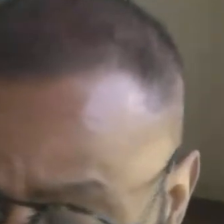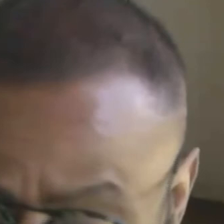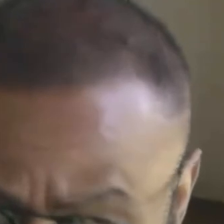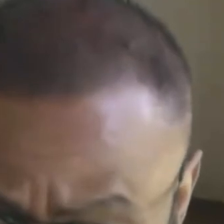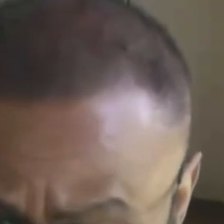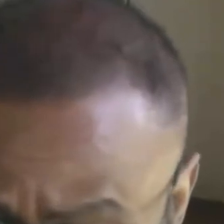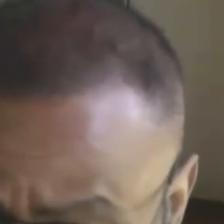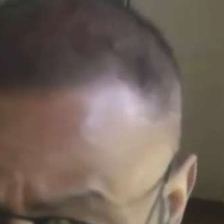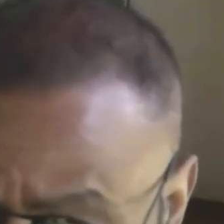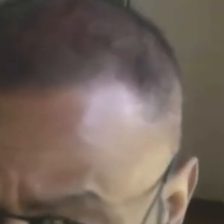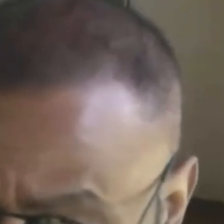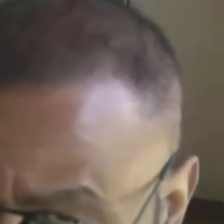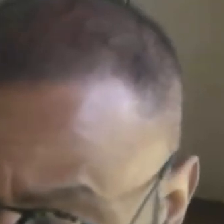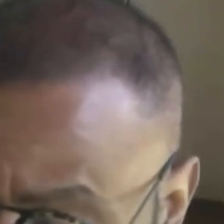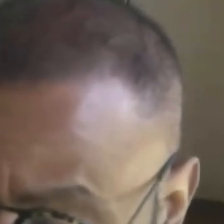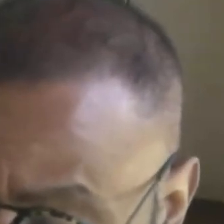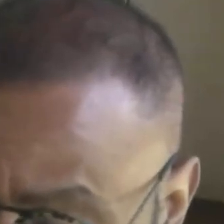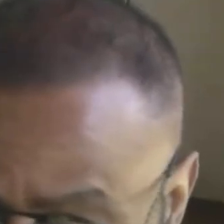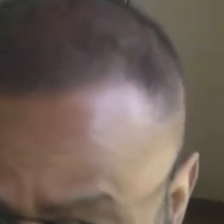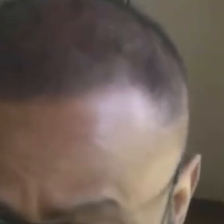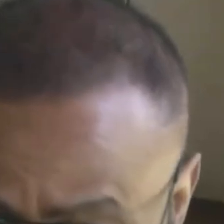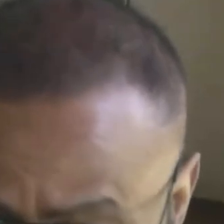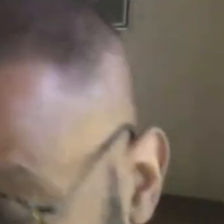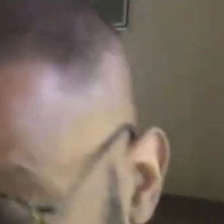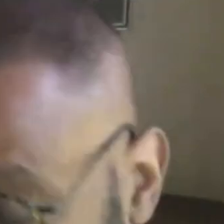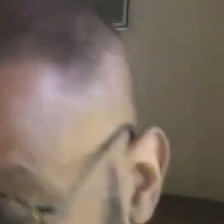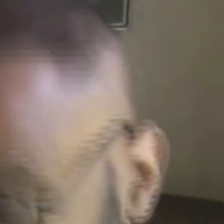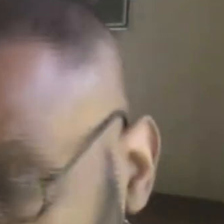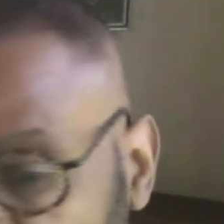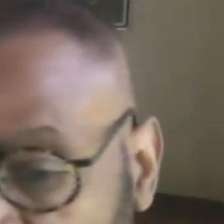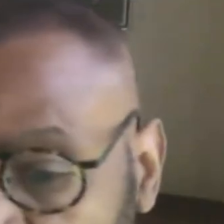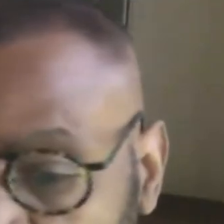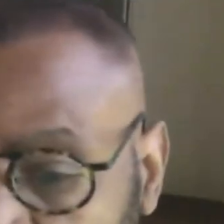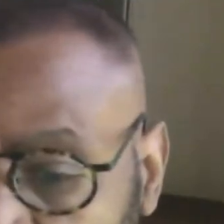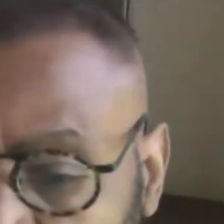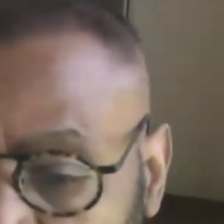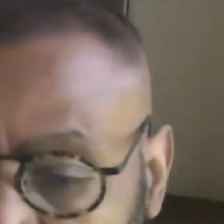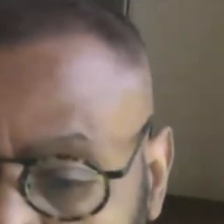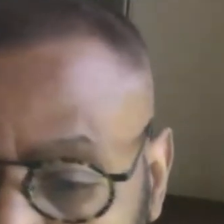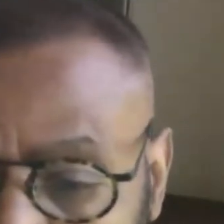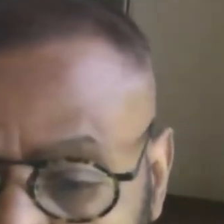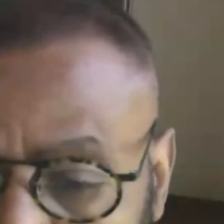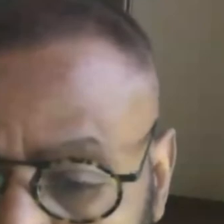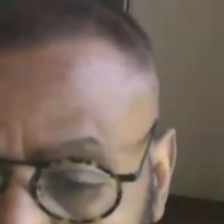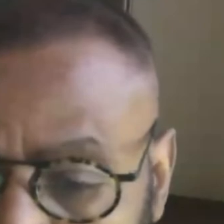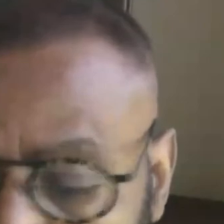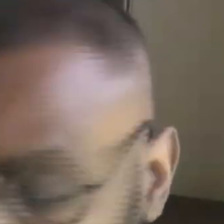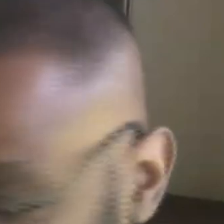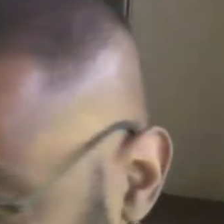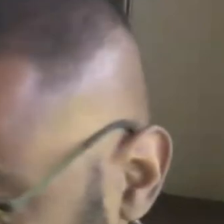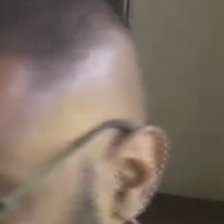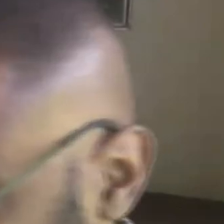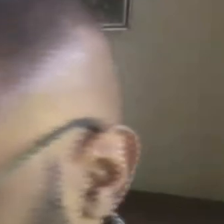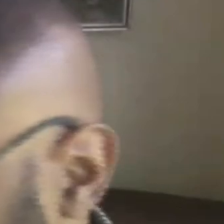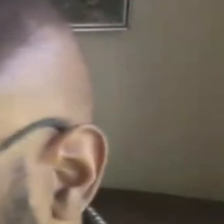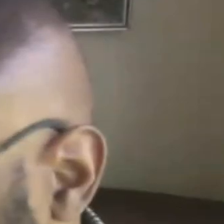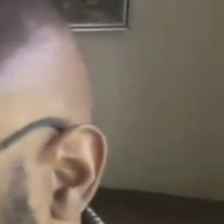first reading of this bill at our next session of council. Second.